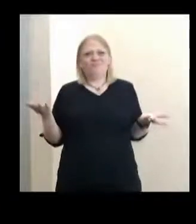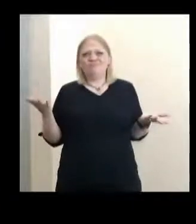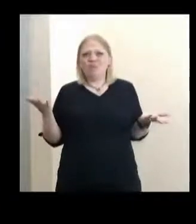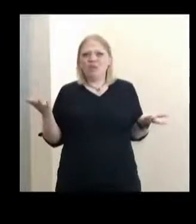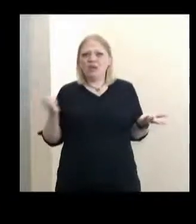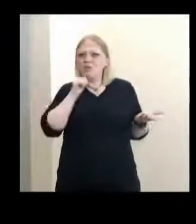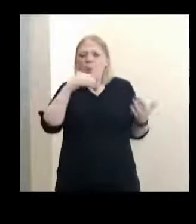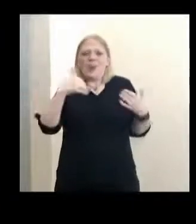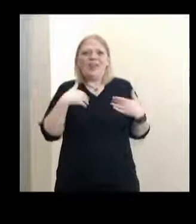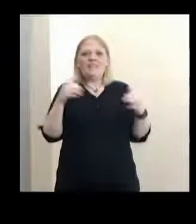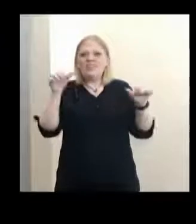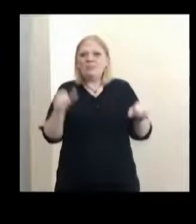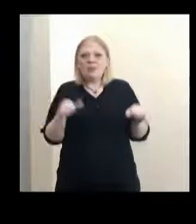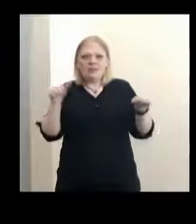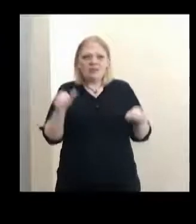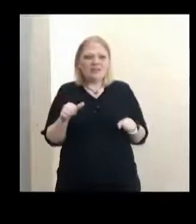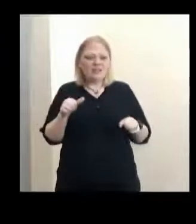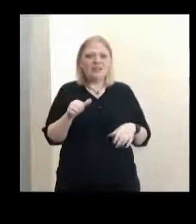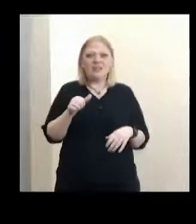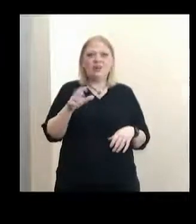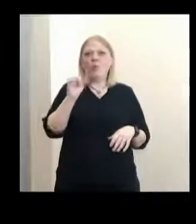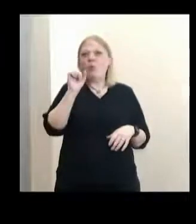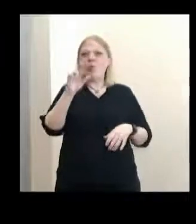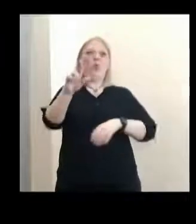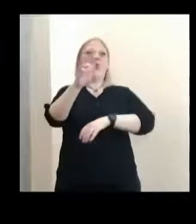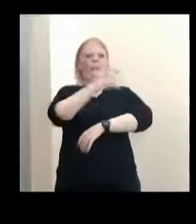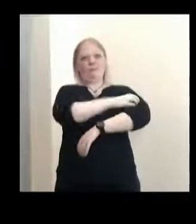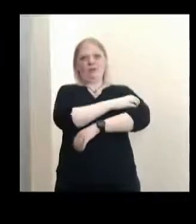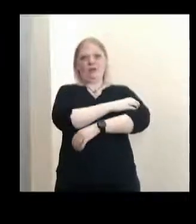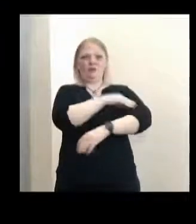the ability nor the power to go into